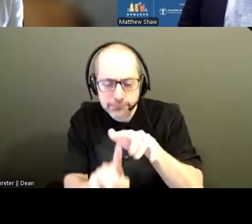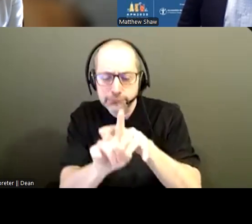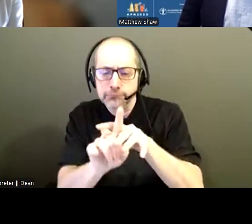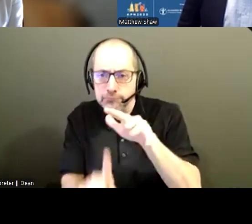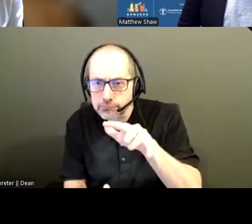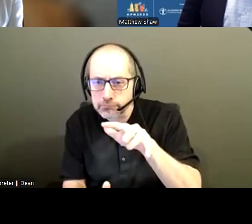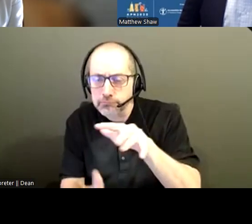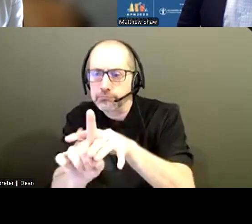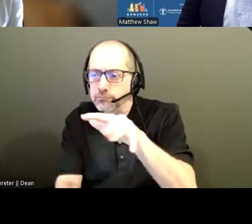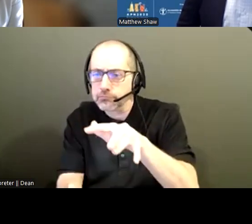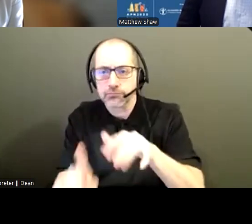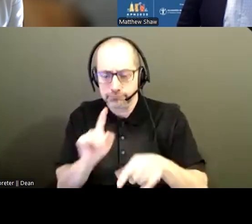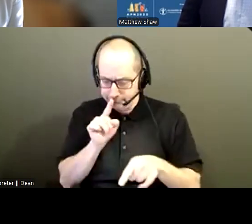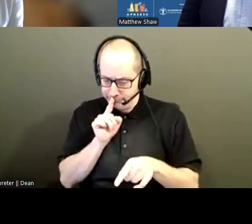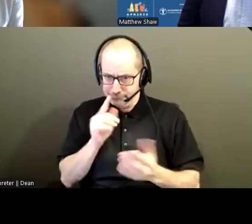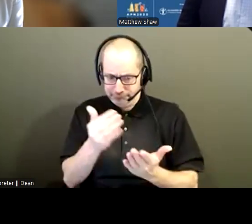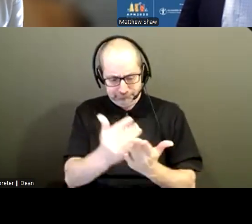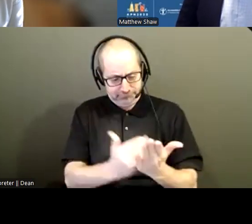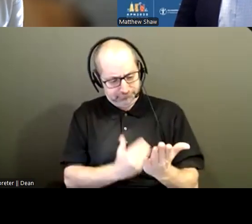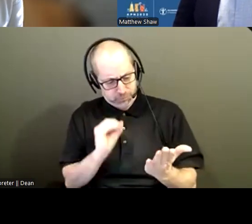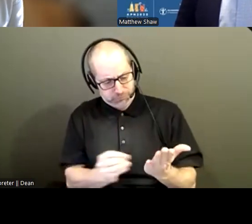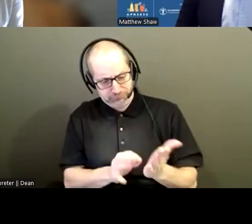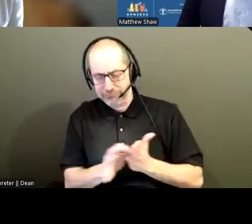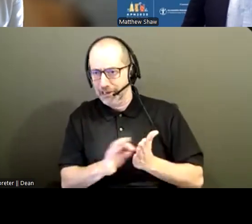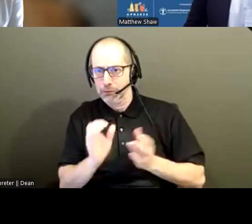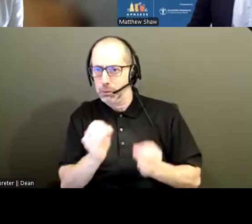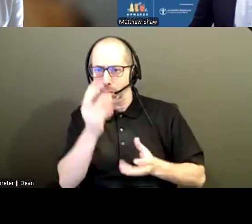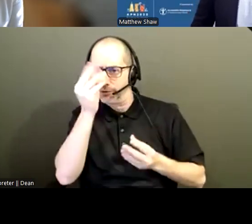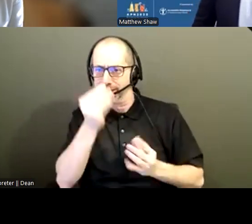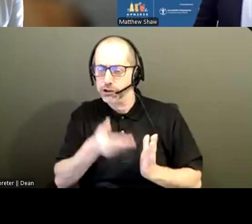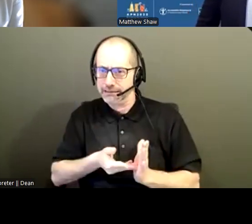the statistics we were collecting. So